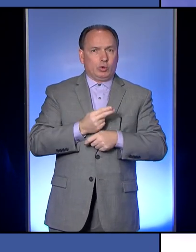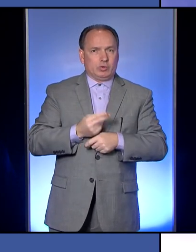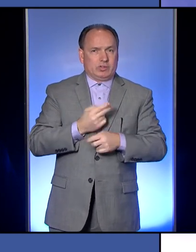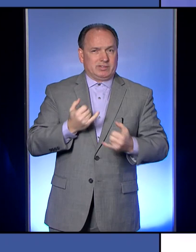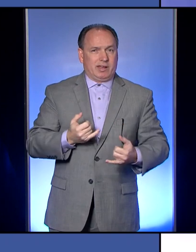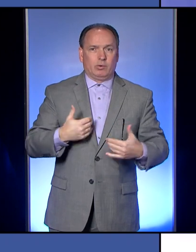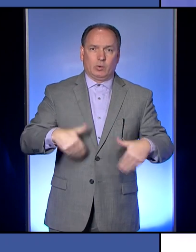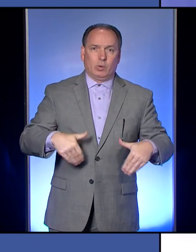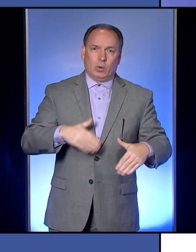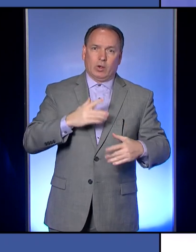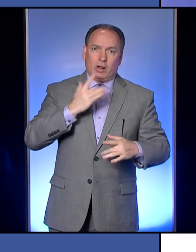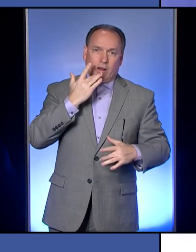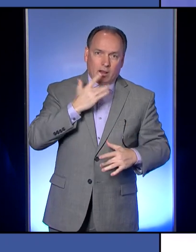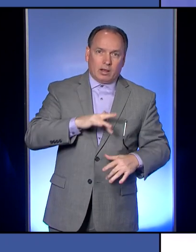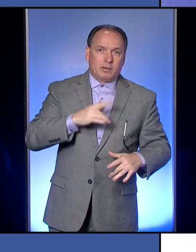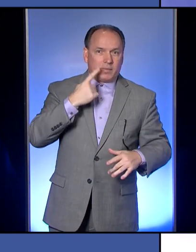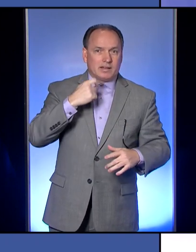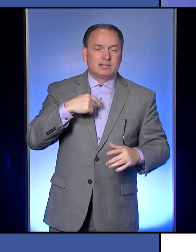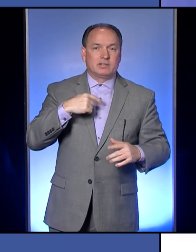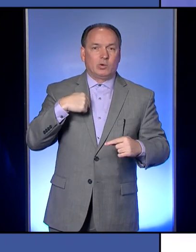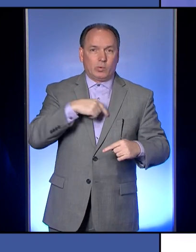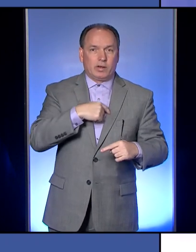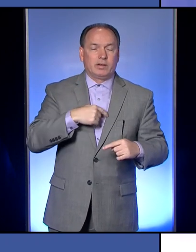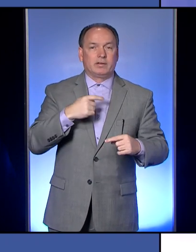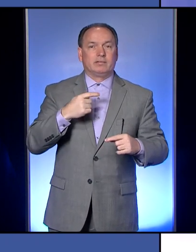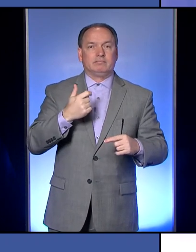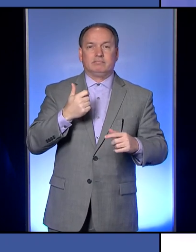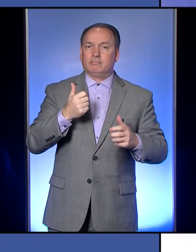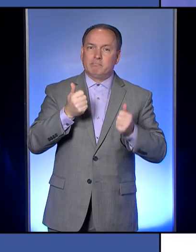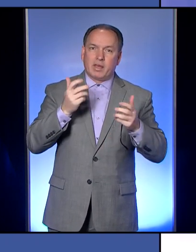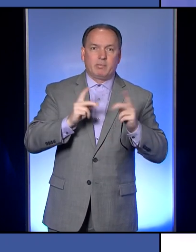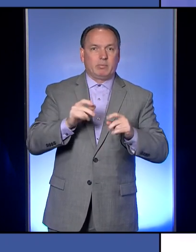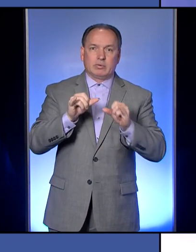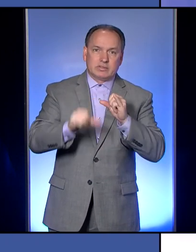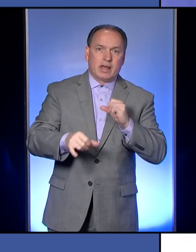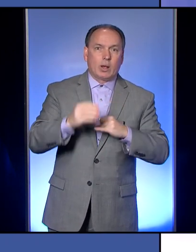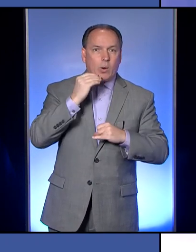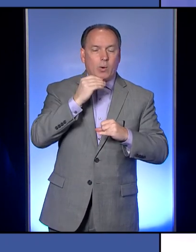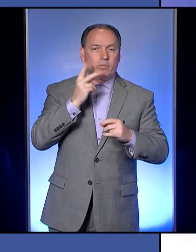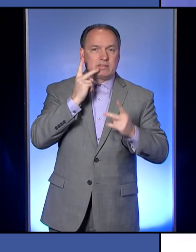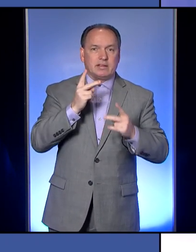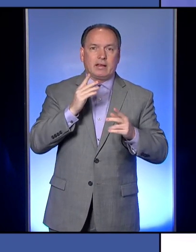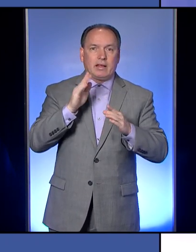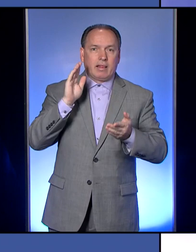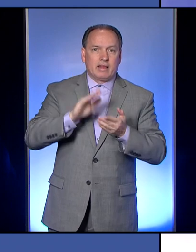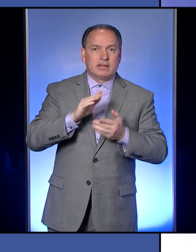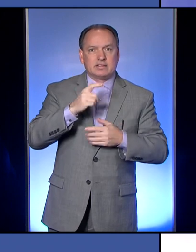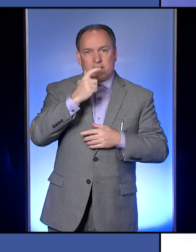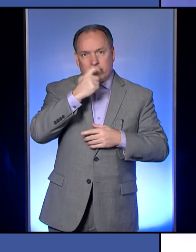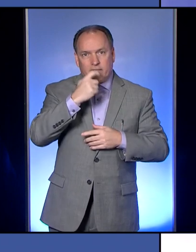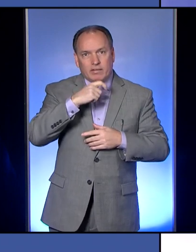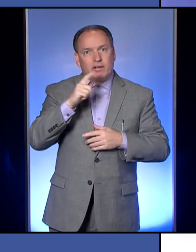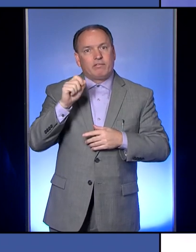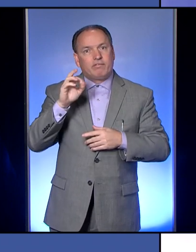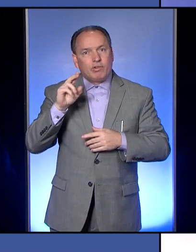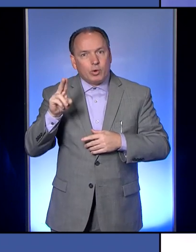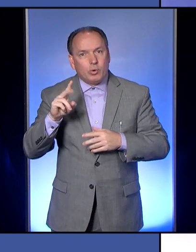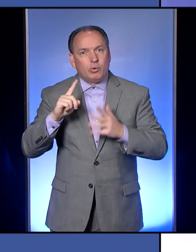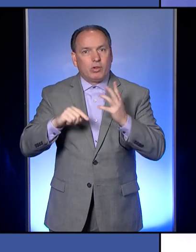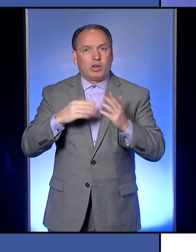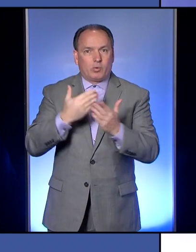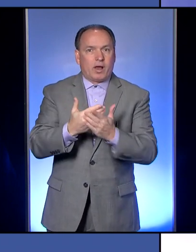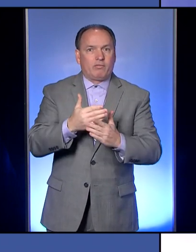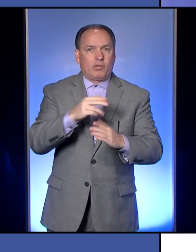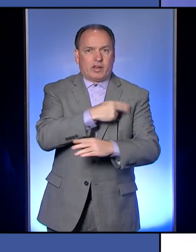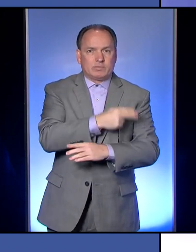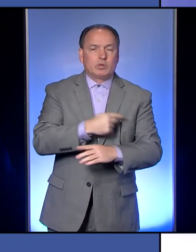having some self-policing and people staying at home, and we've seen a lot less flu and a lot less arrivals to the hospital. So that gives